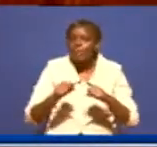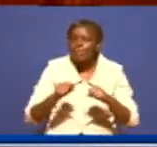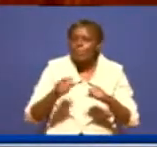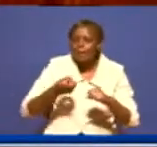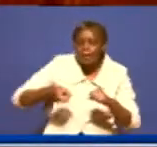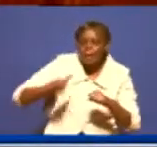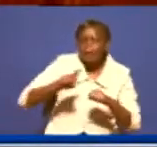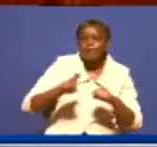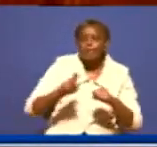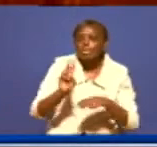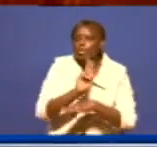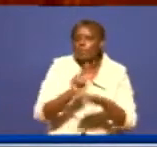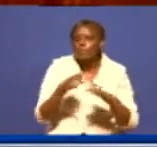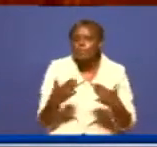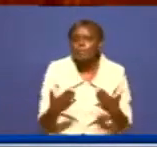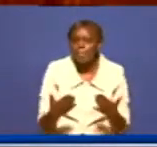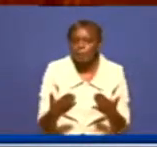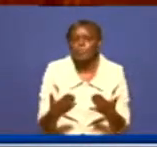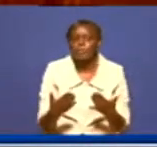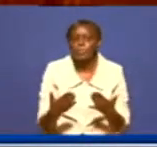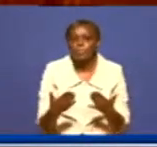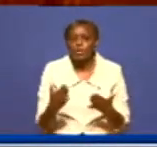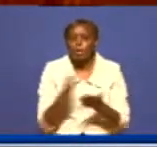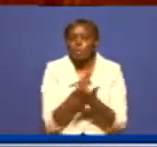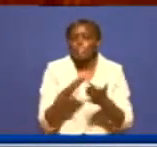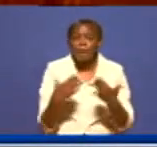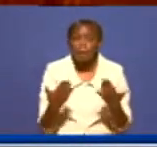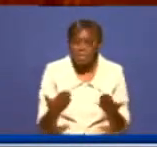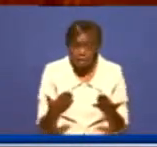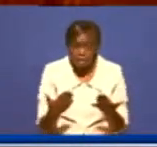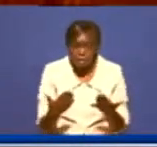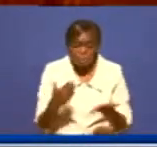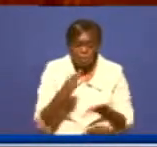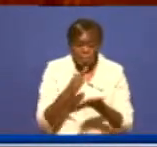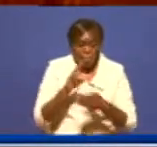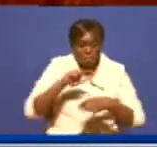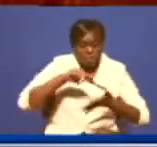be utilized or how it's going to be shared. Is it going to be